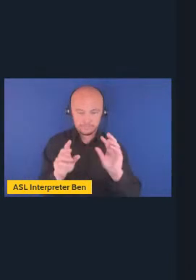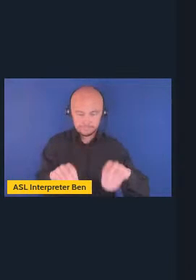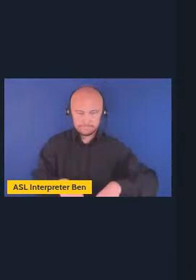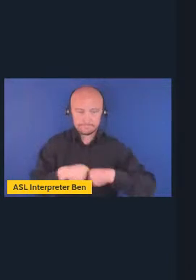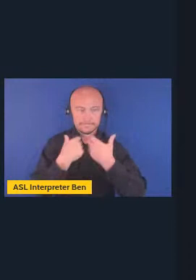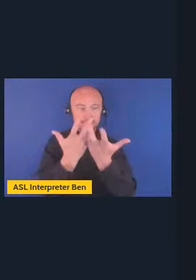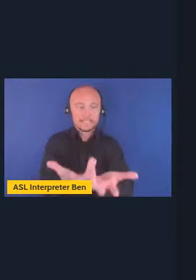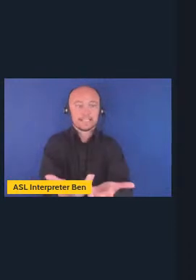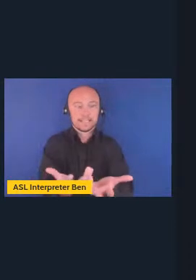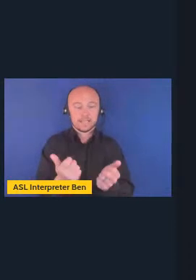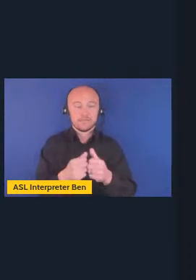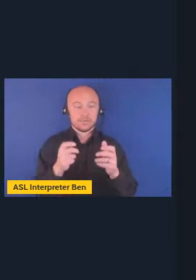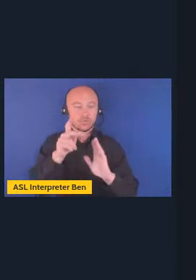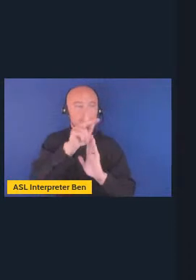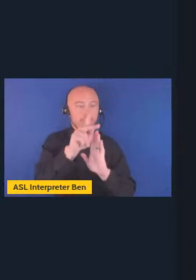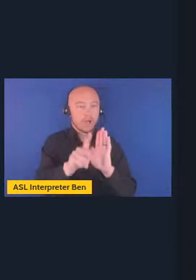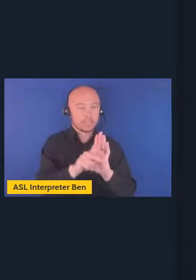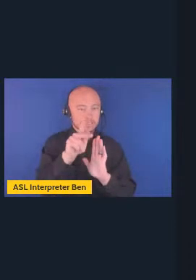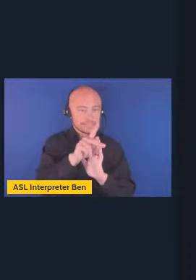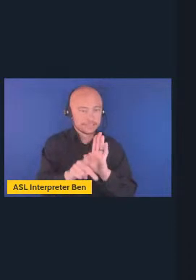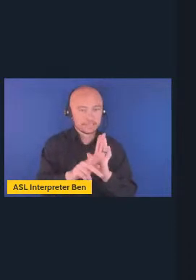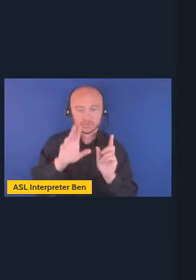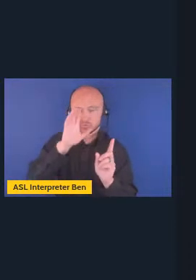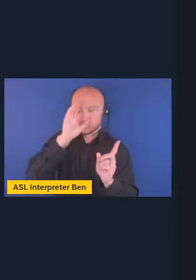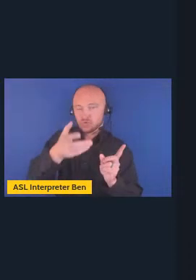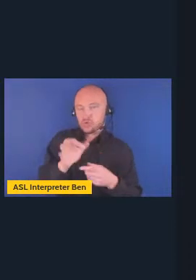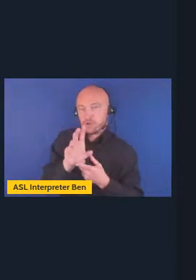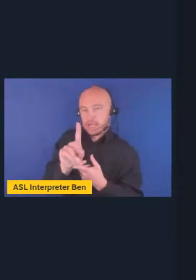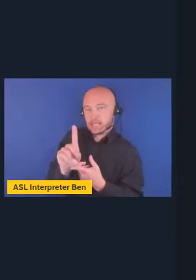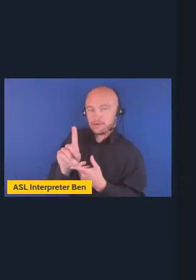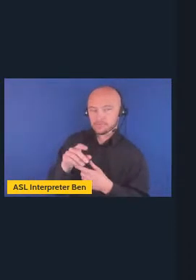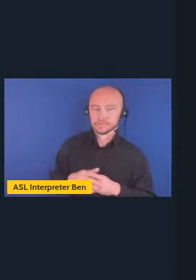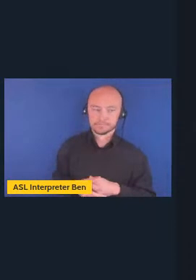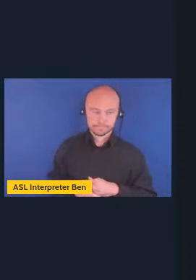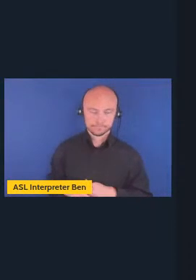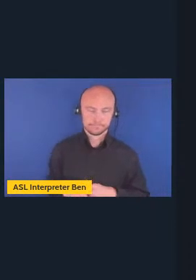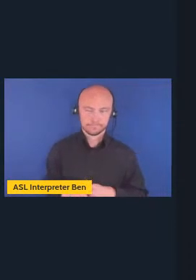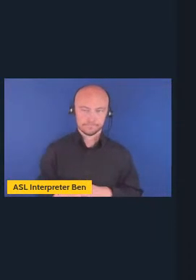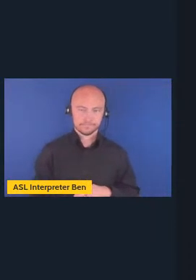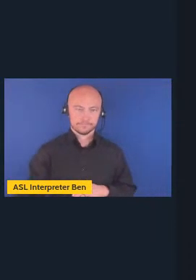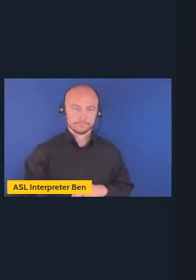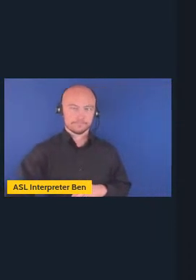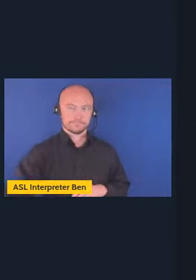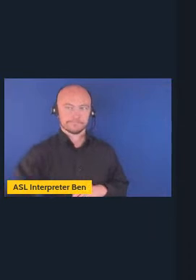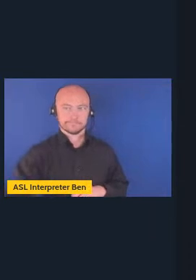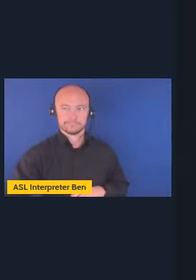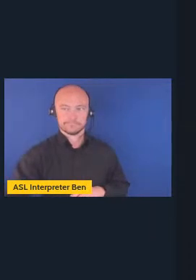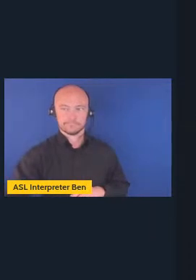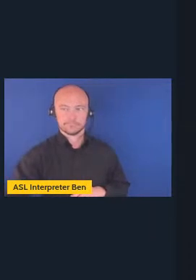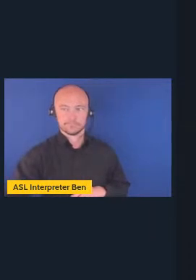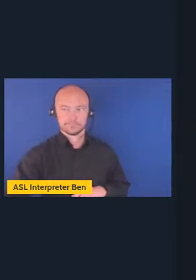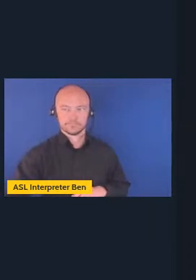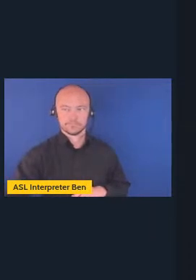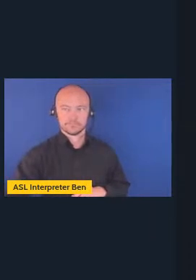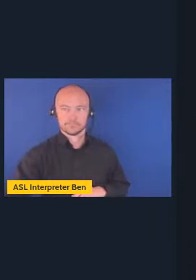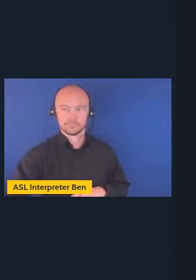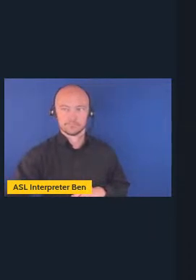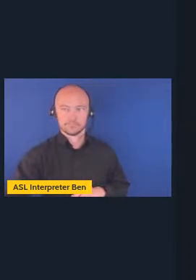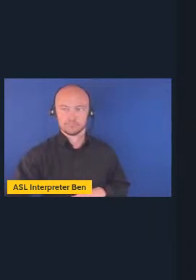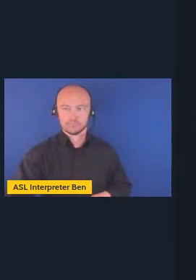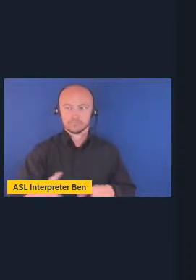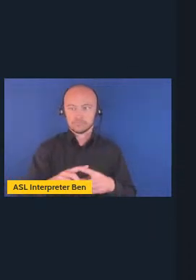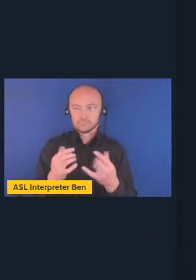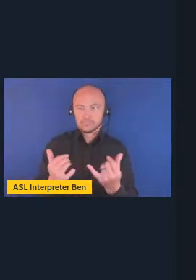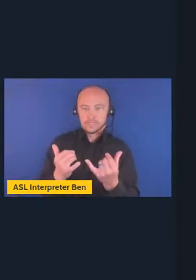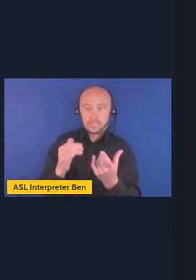proceed to create CloudFormation stack. Now the CloudFormation stack got created